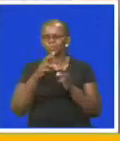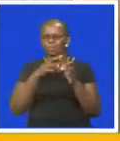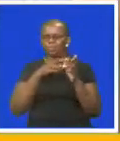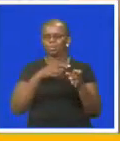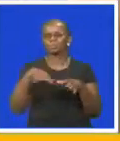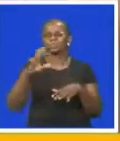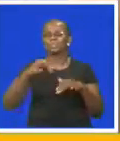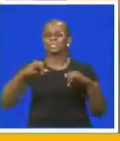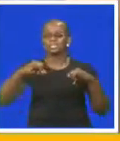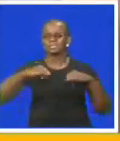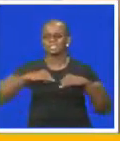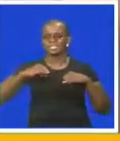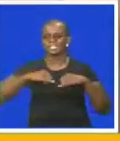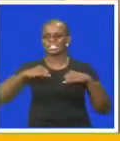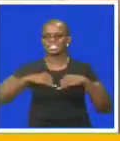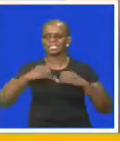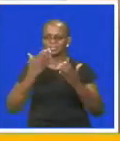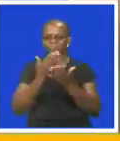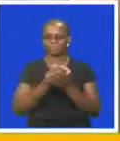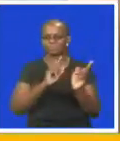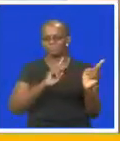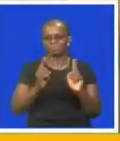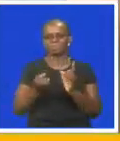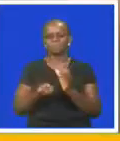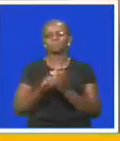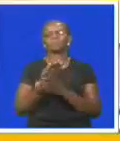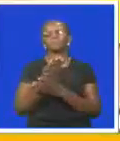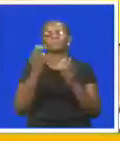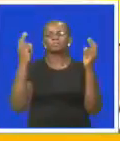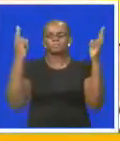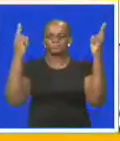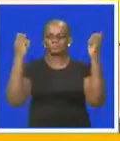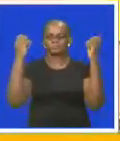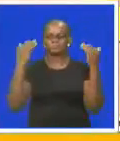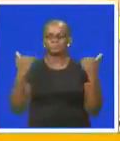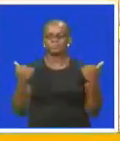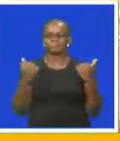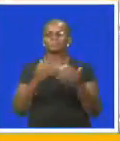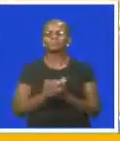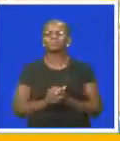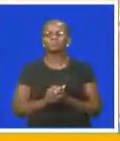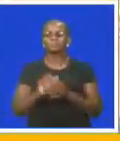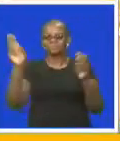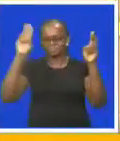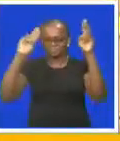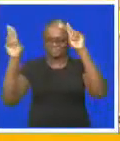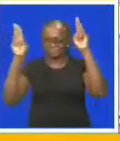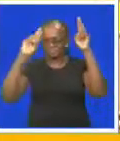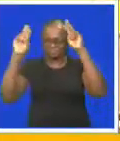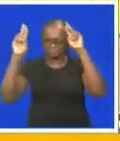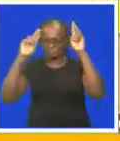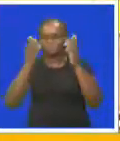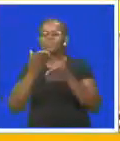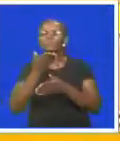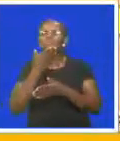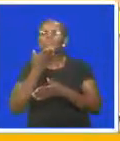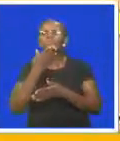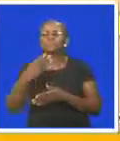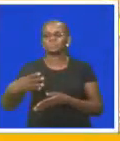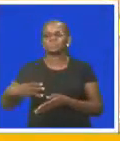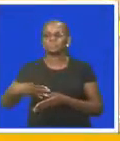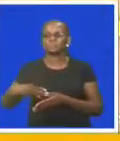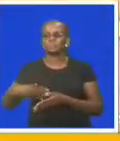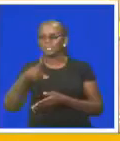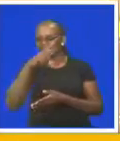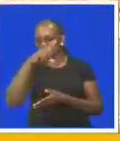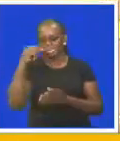your lesson, of course. I'll let you begin with your lesson, Khosi. Thank you, Nokwazi. Good afternoon, boys and girls at home. As Nokwazi has said, my name is Teacher